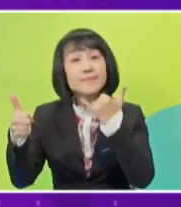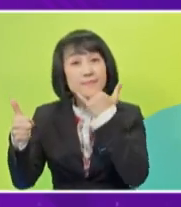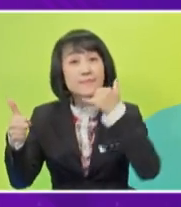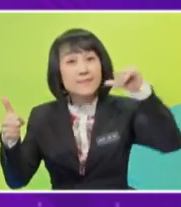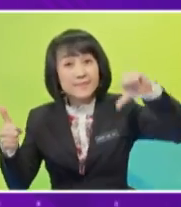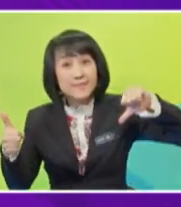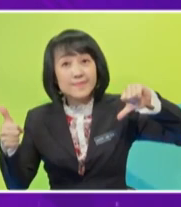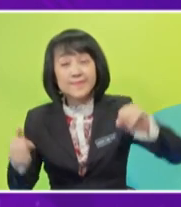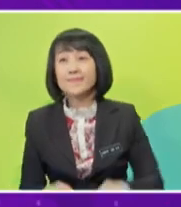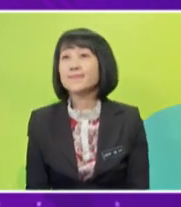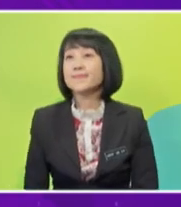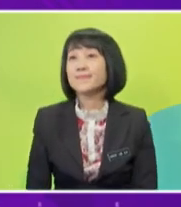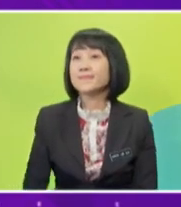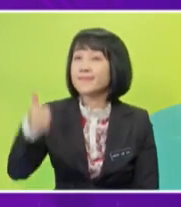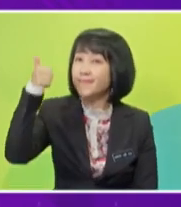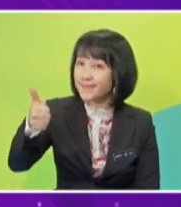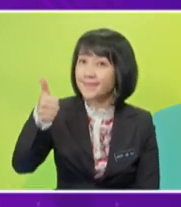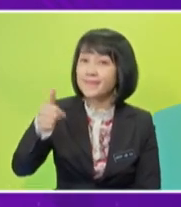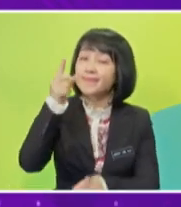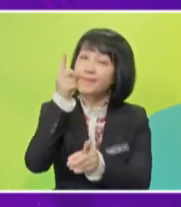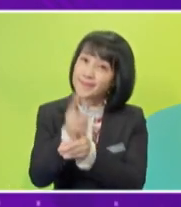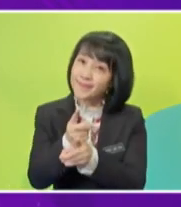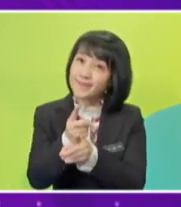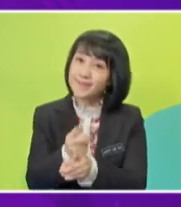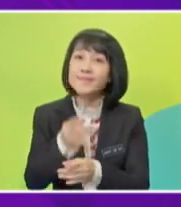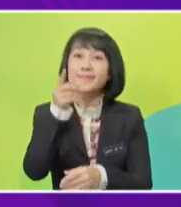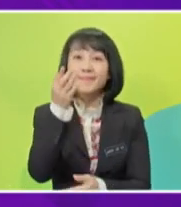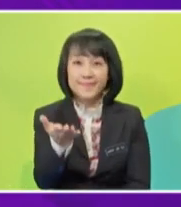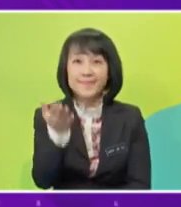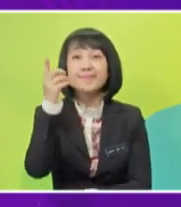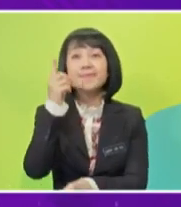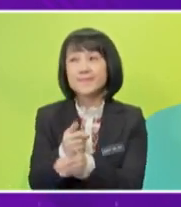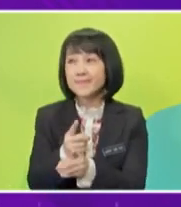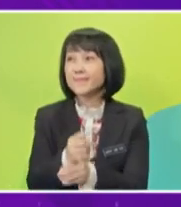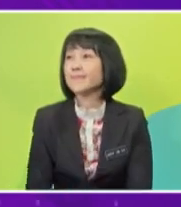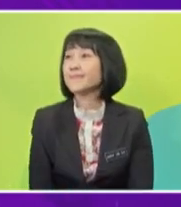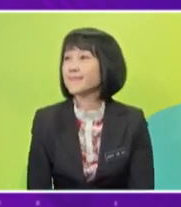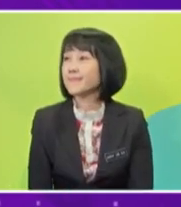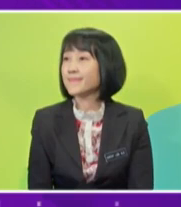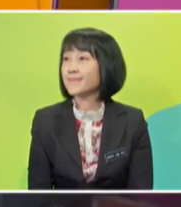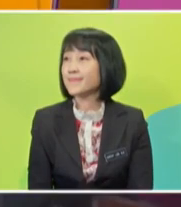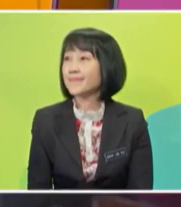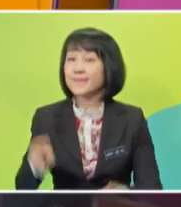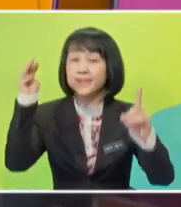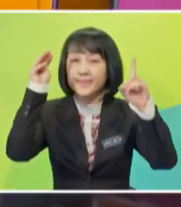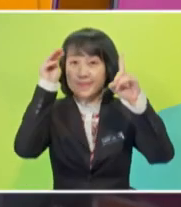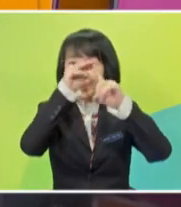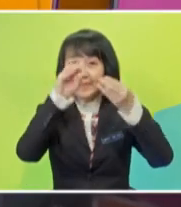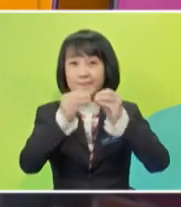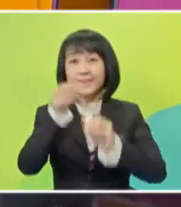think? Yes, perfect, pupils. You are right. That is correct. So, mission number 3.